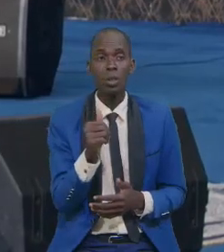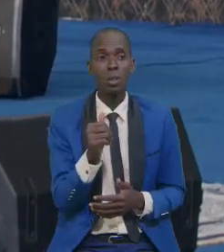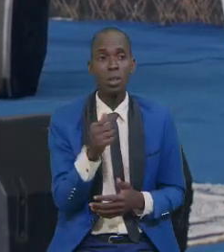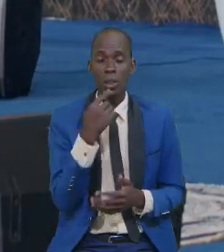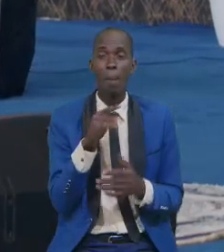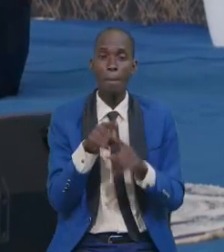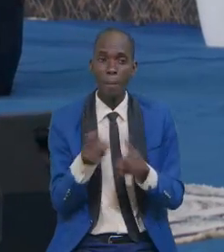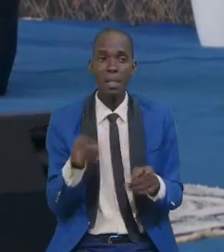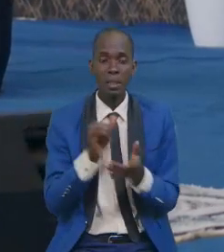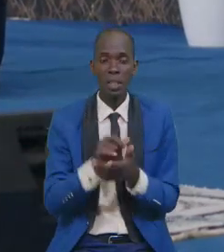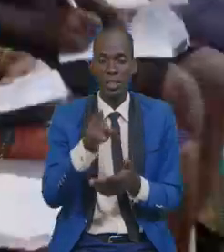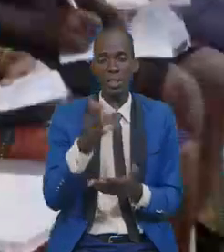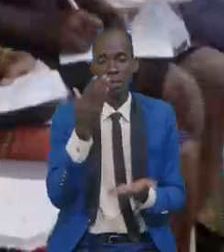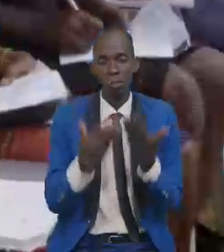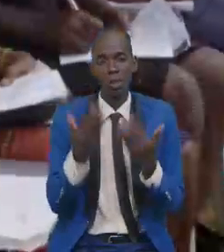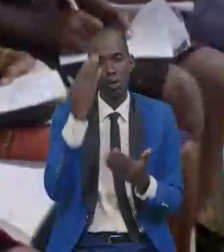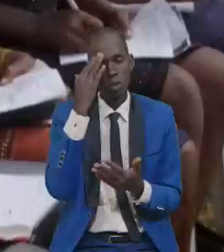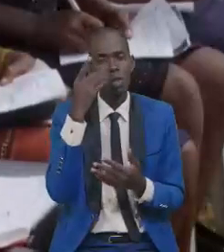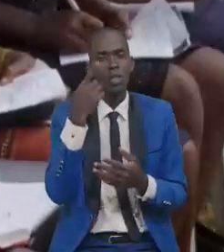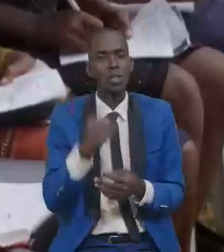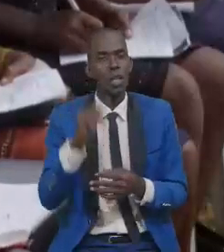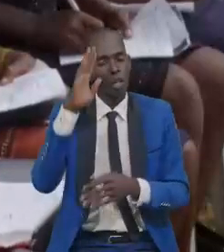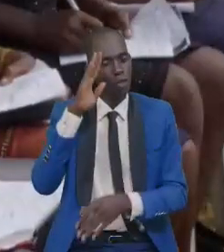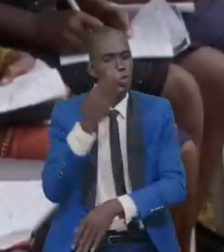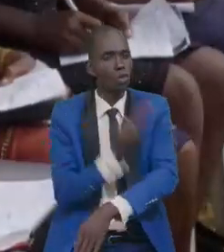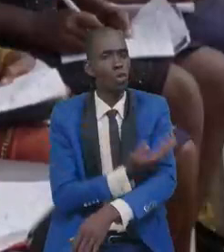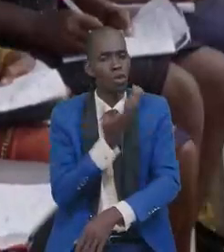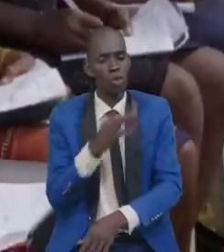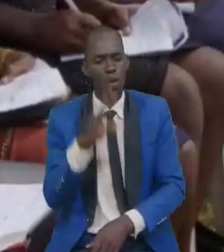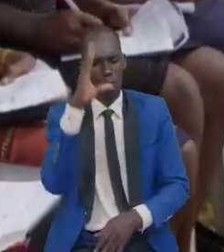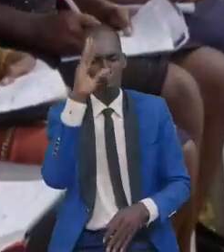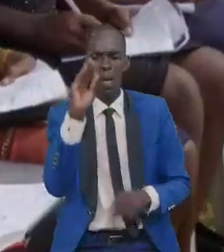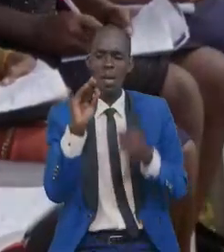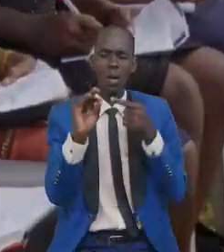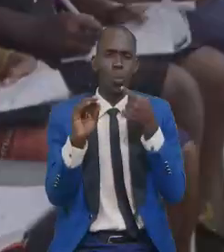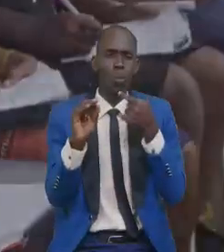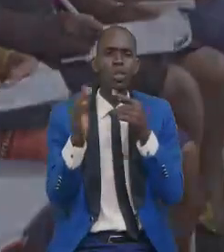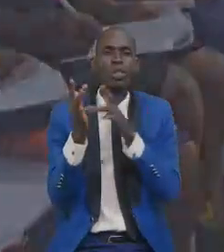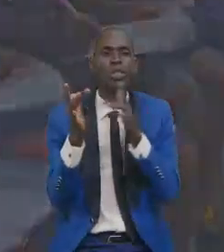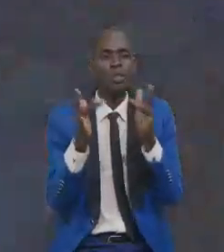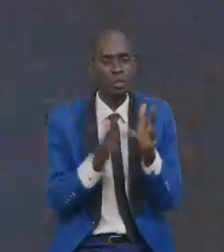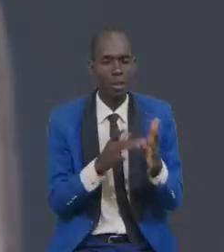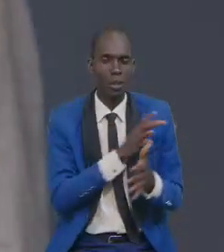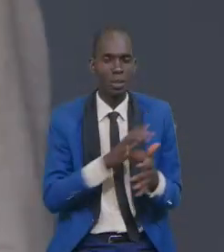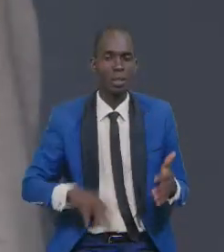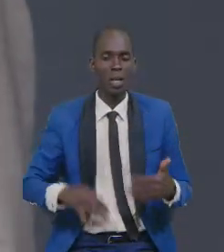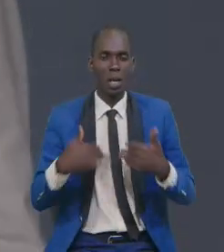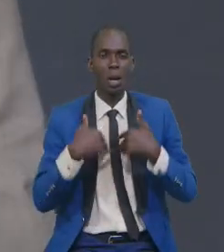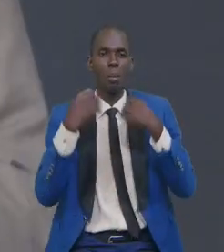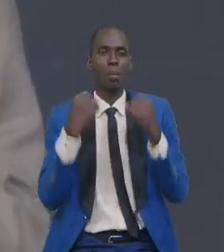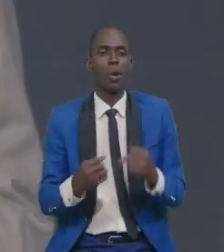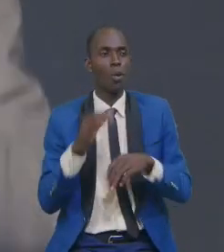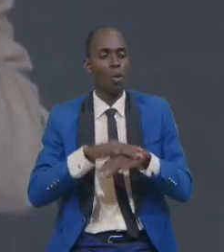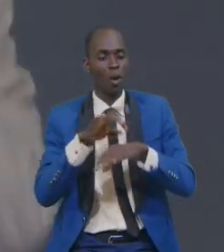the Son of Man, that's the Son of God, Christ Jesus, has power on earth